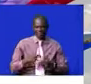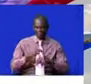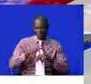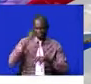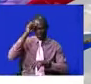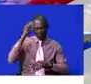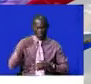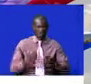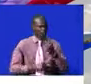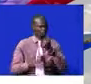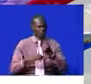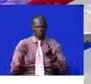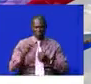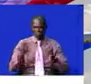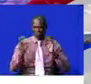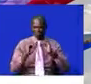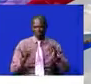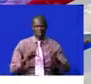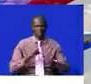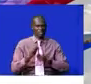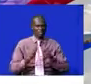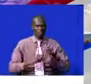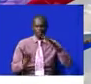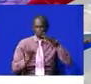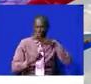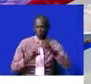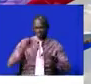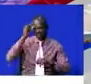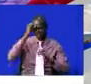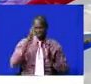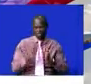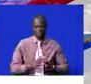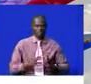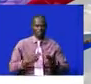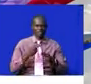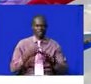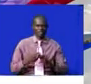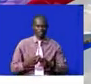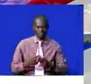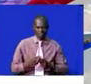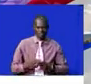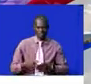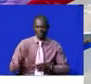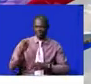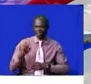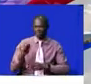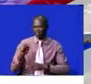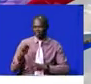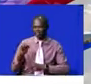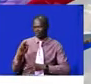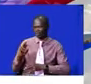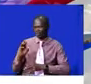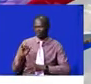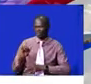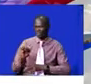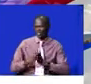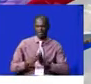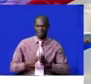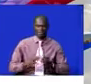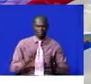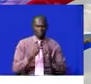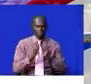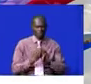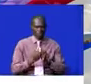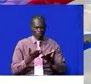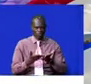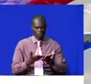kinde nindi. Kaluwore koda jalupo gavana e kaunti onogo migosi Gimunda Mairi kaachiel koda jatend migao mochung'